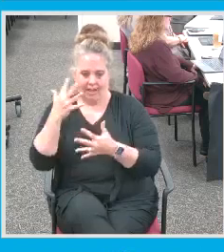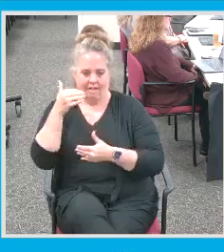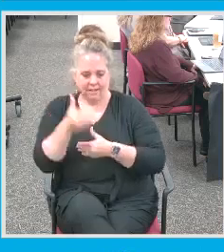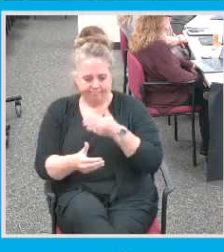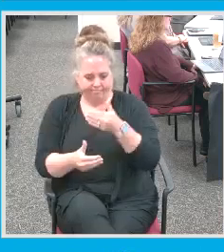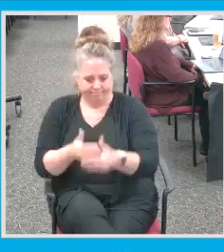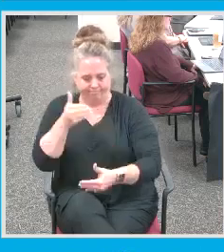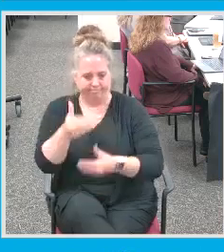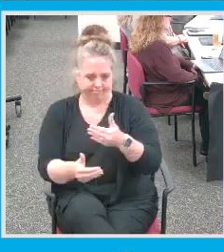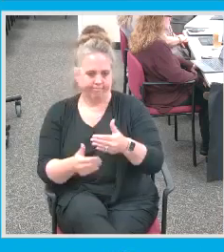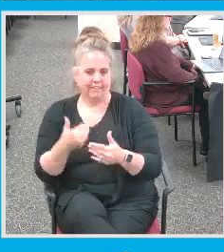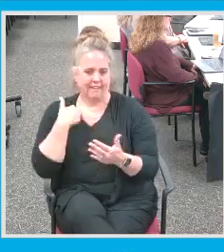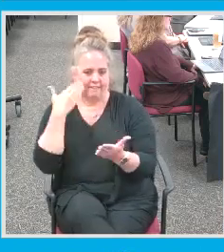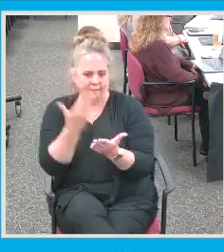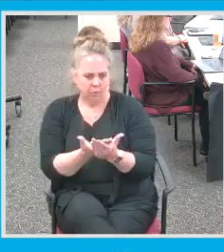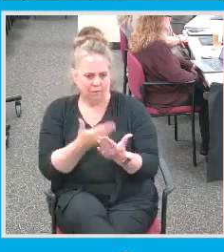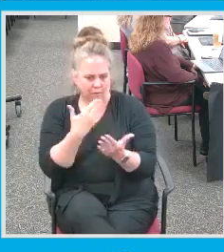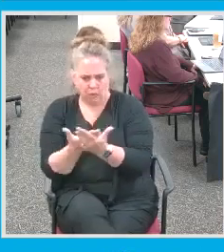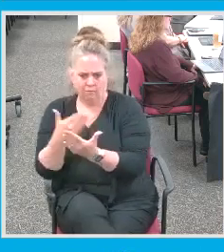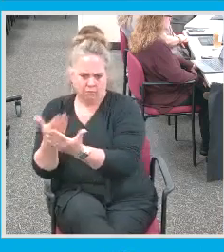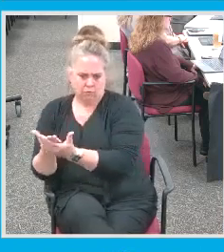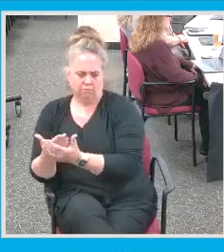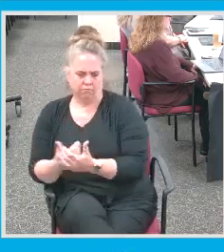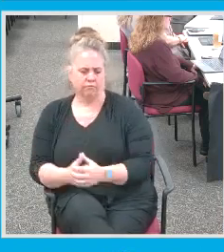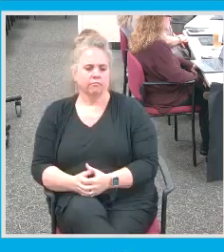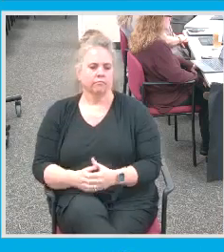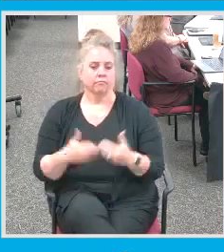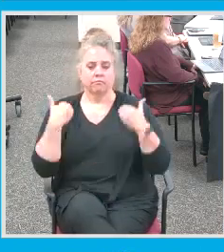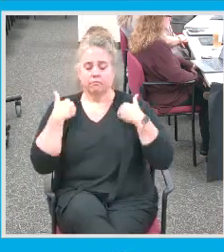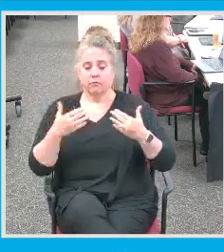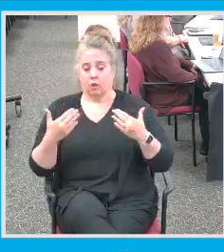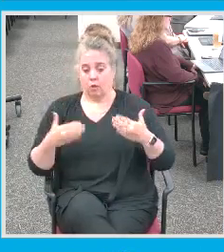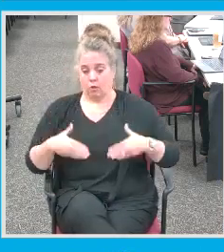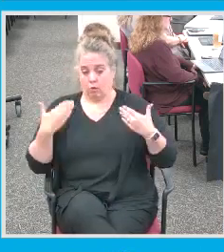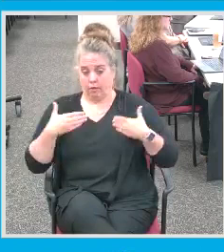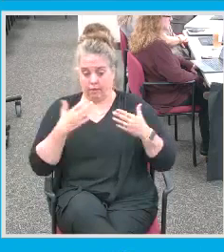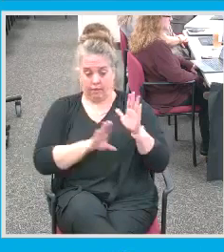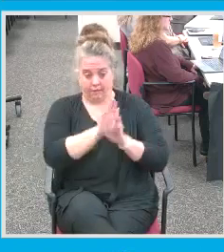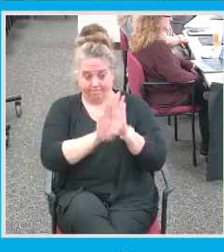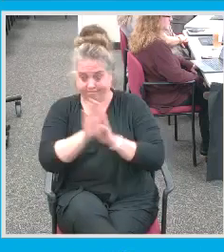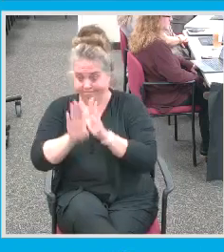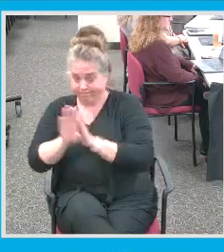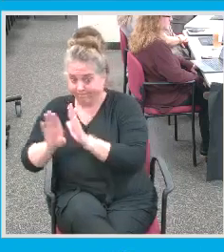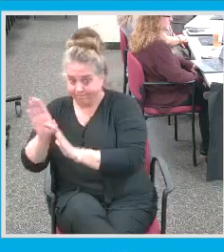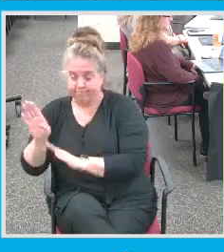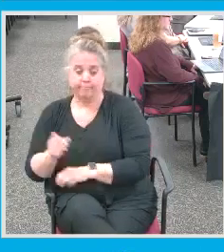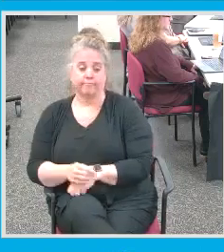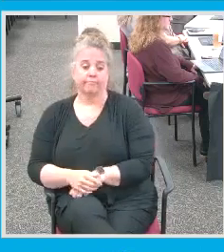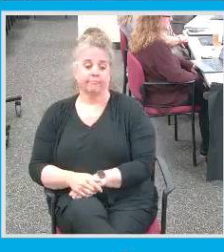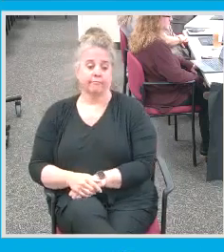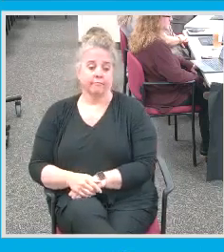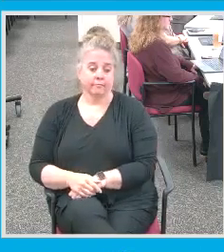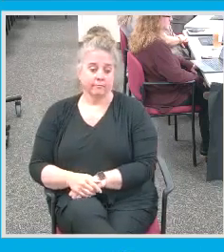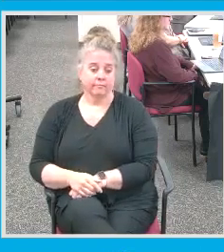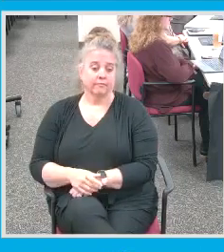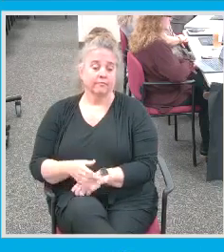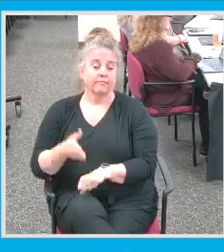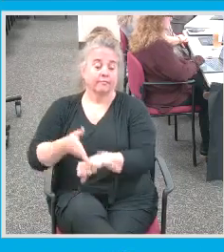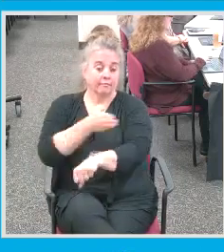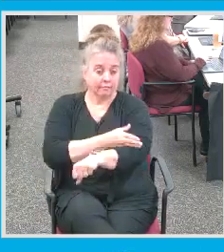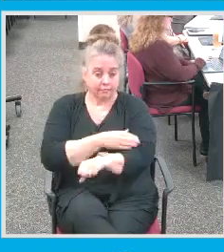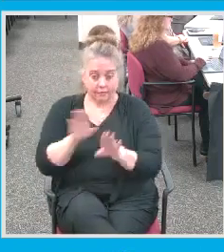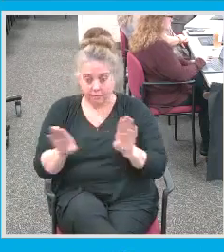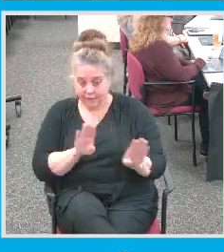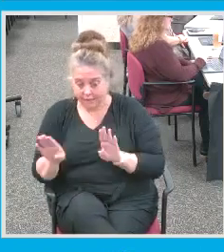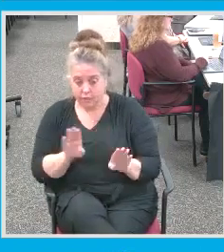promote healthy youth development, improve youth outcomes, and reduce problem behaviors. For example, to prevent youth substance